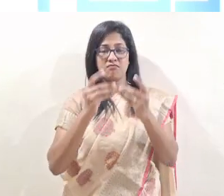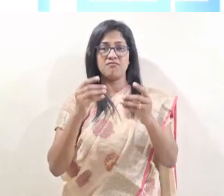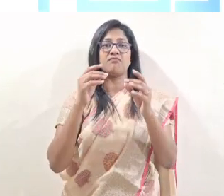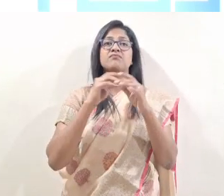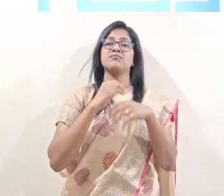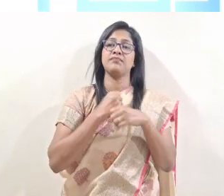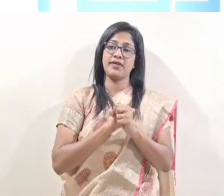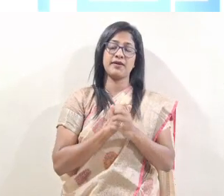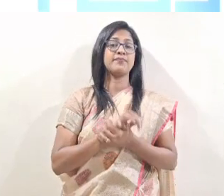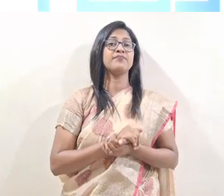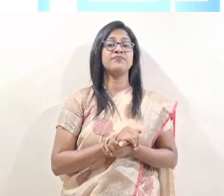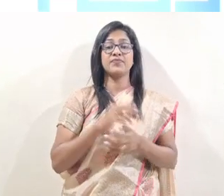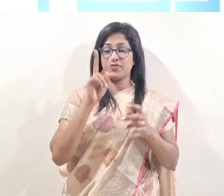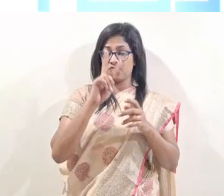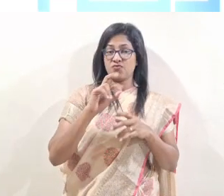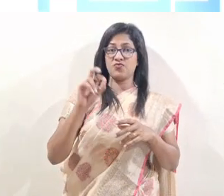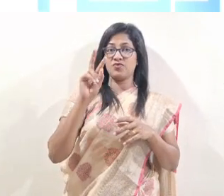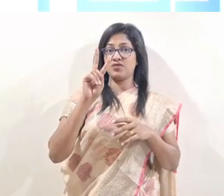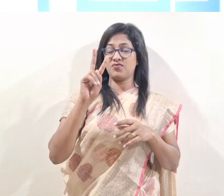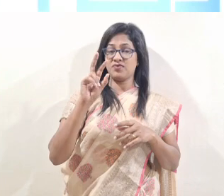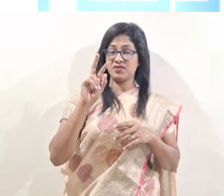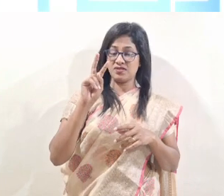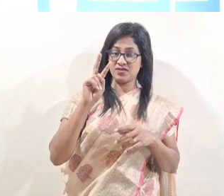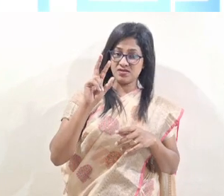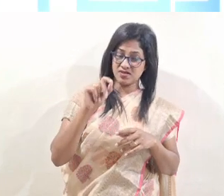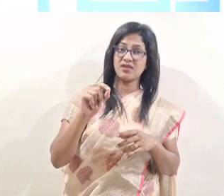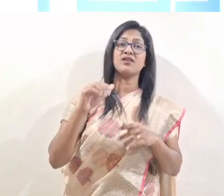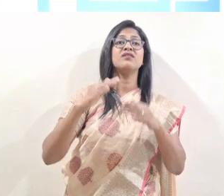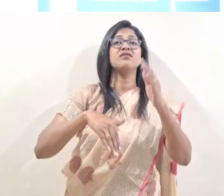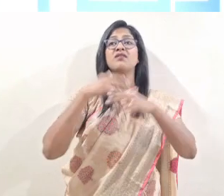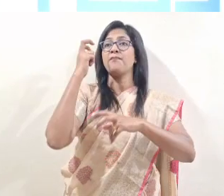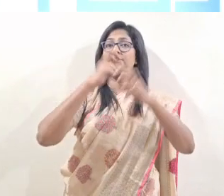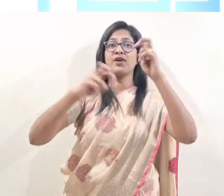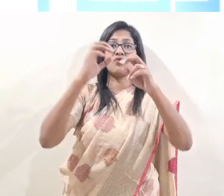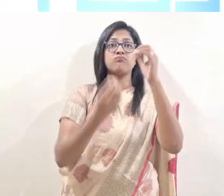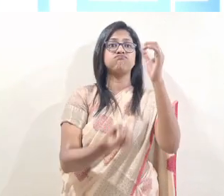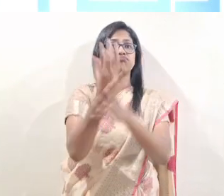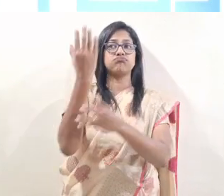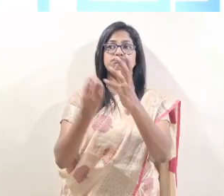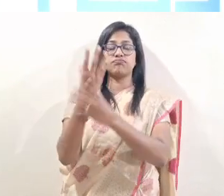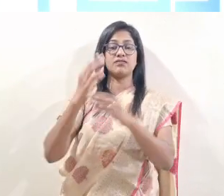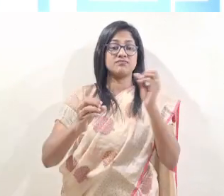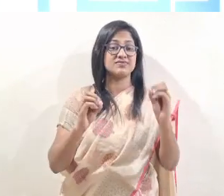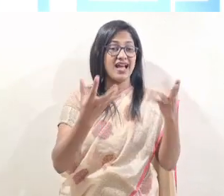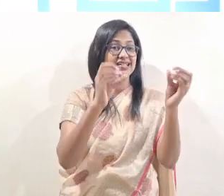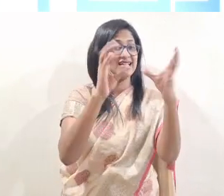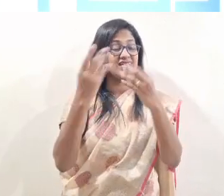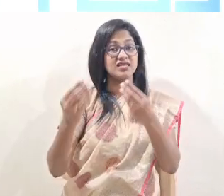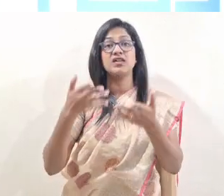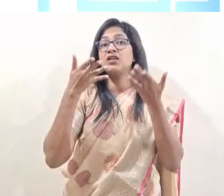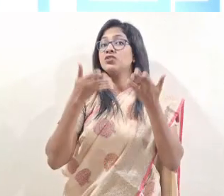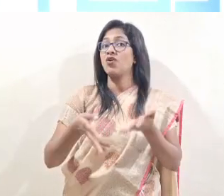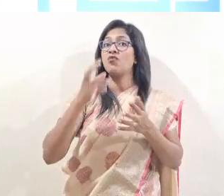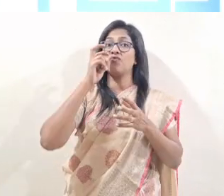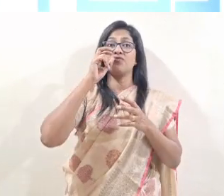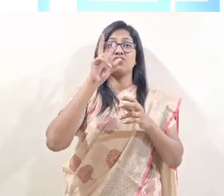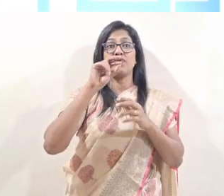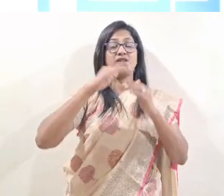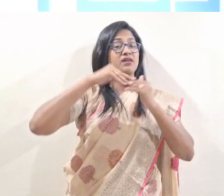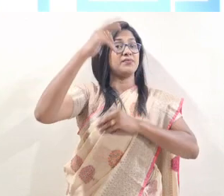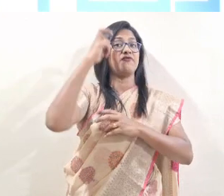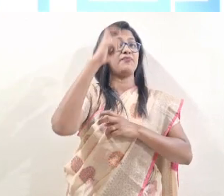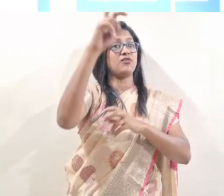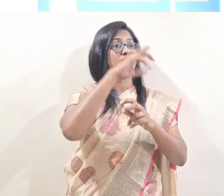after 2010, there has just been a boom in construction, metro construction in India. Now there are over 20 metro